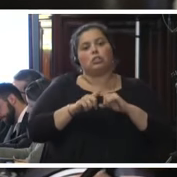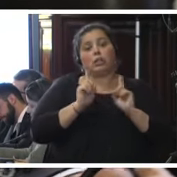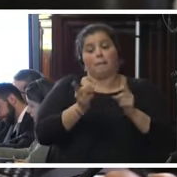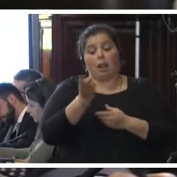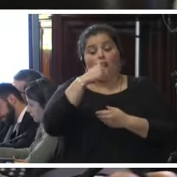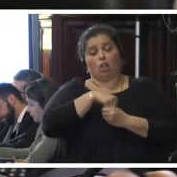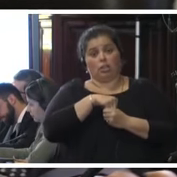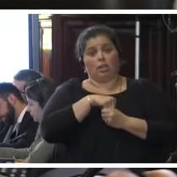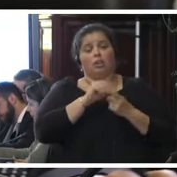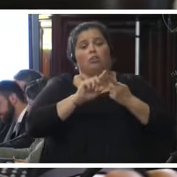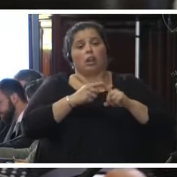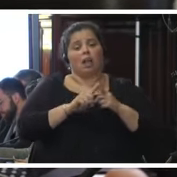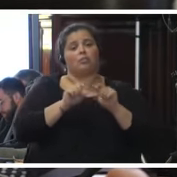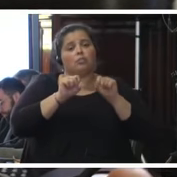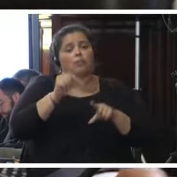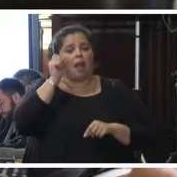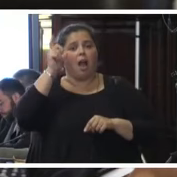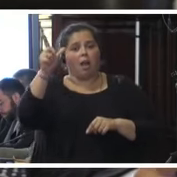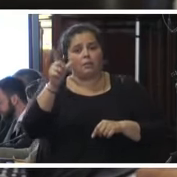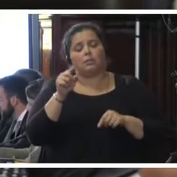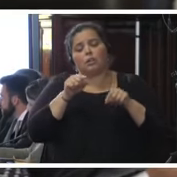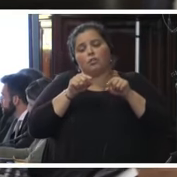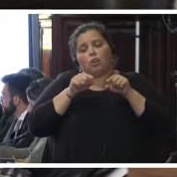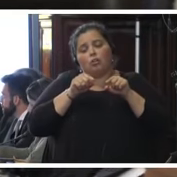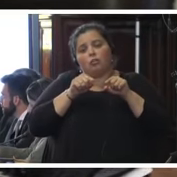of black population